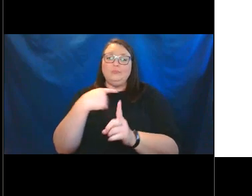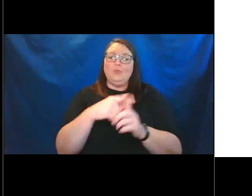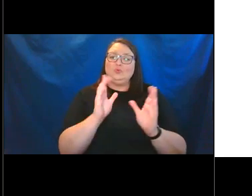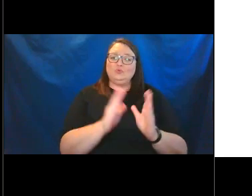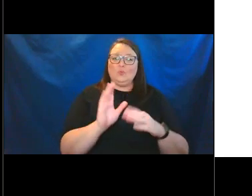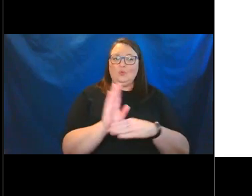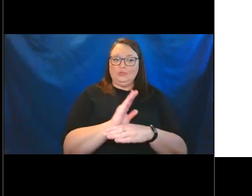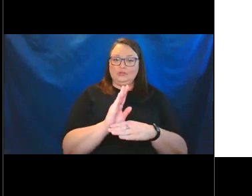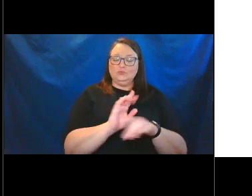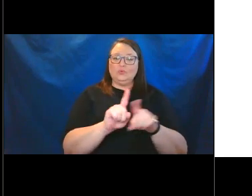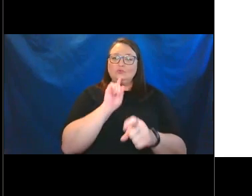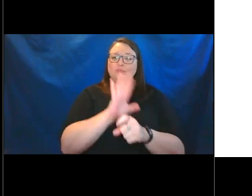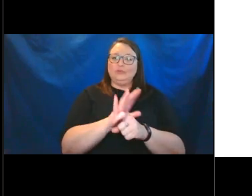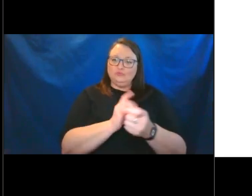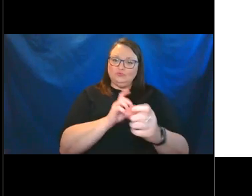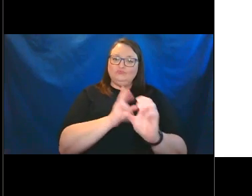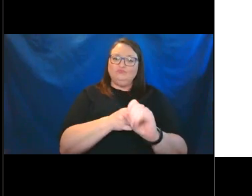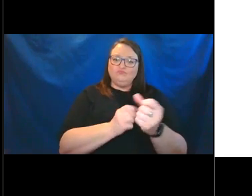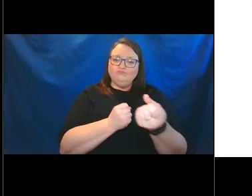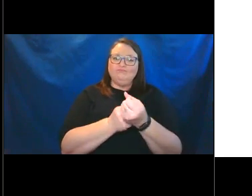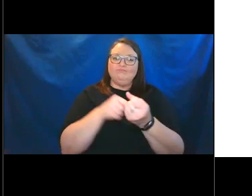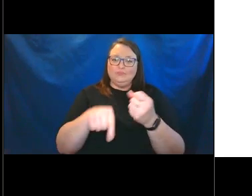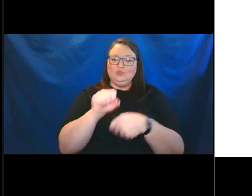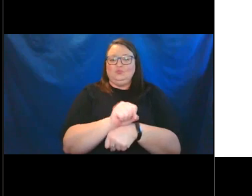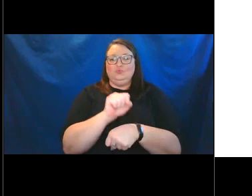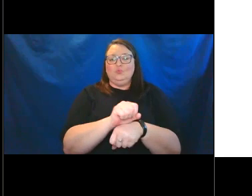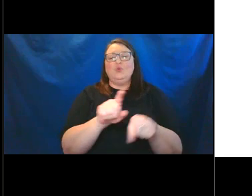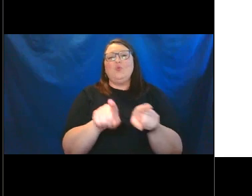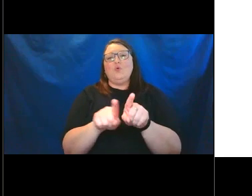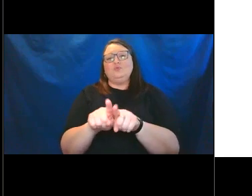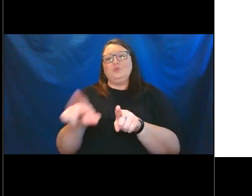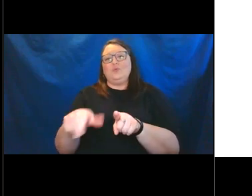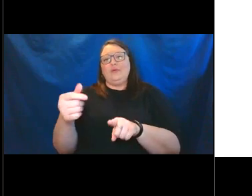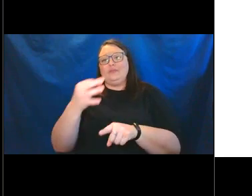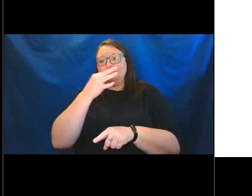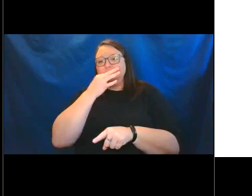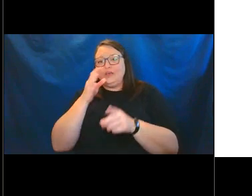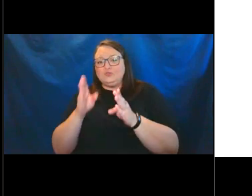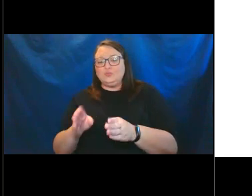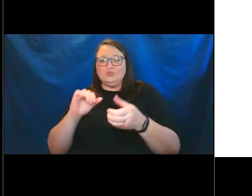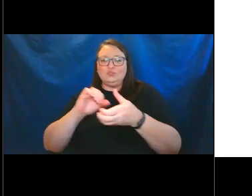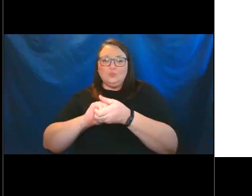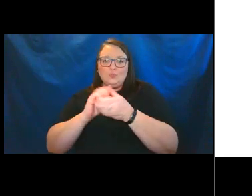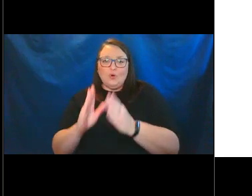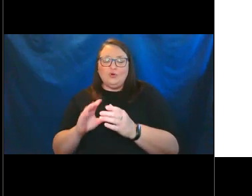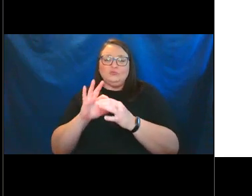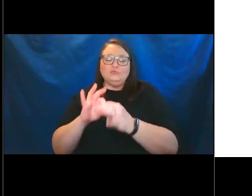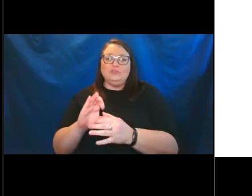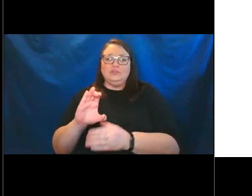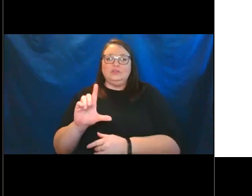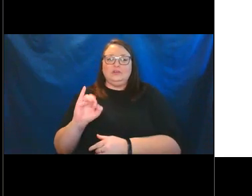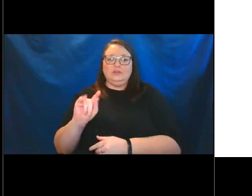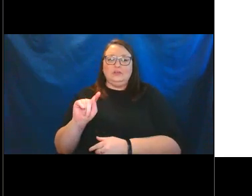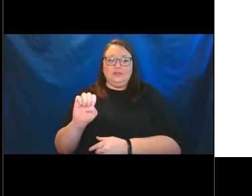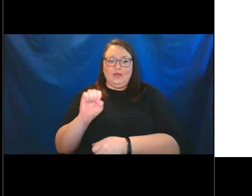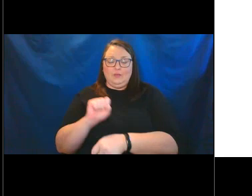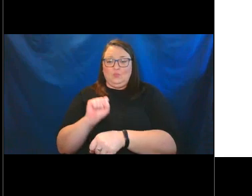committed to this work. And then we have a variety of expertise and partners in the climate,